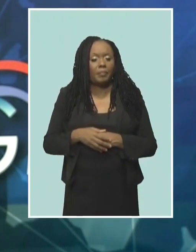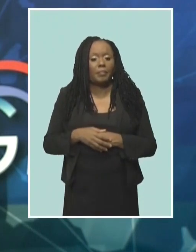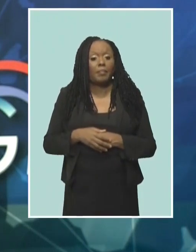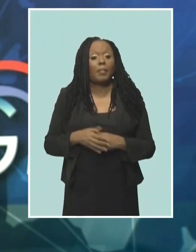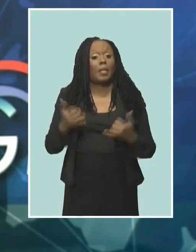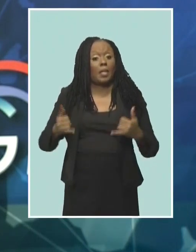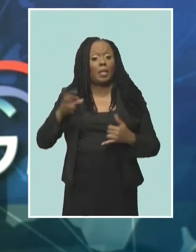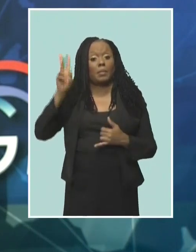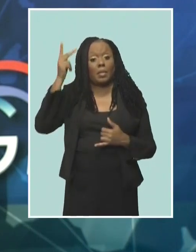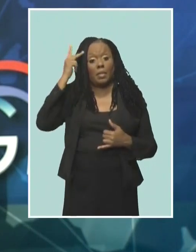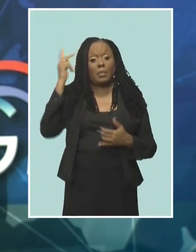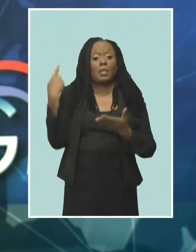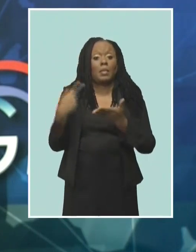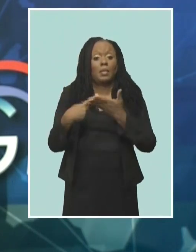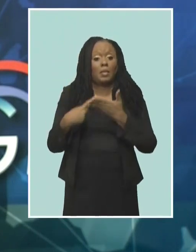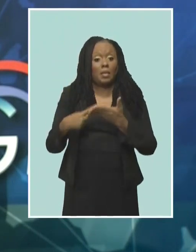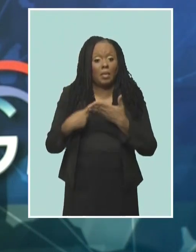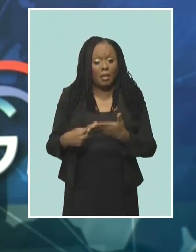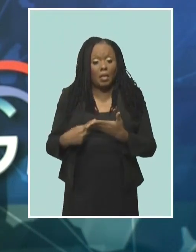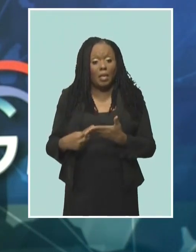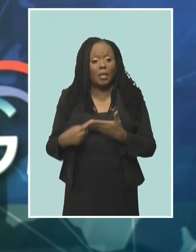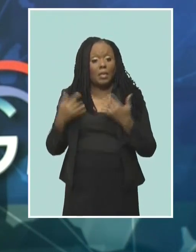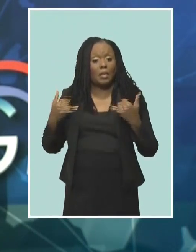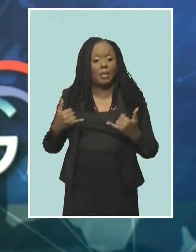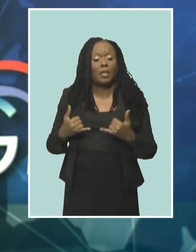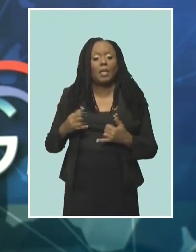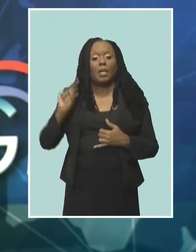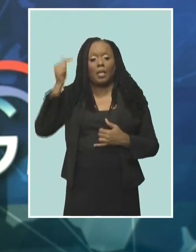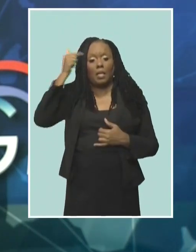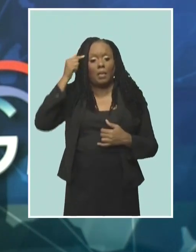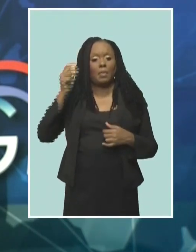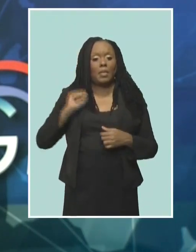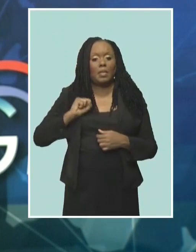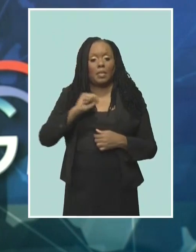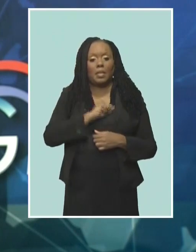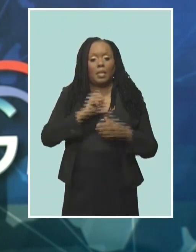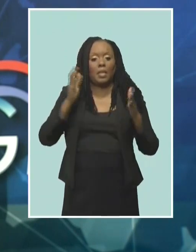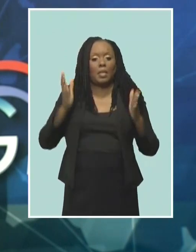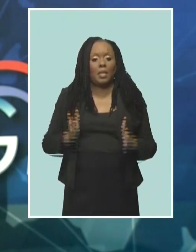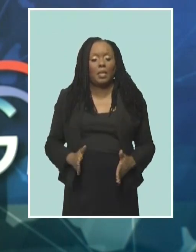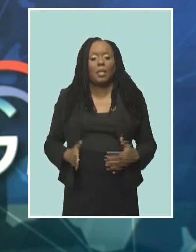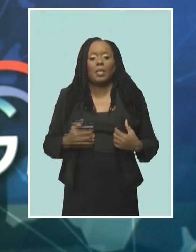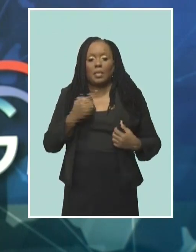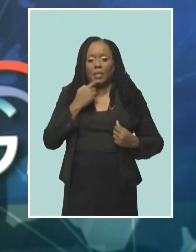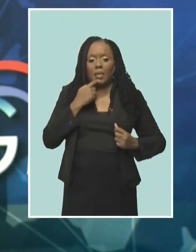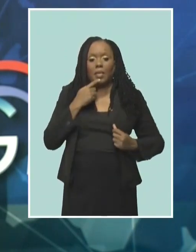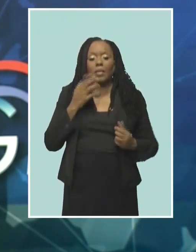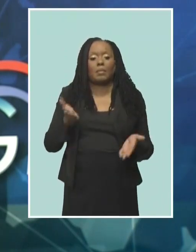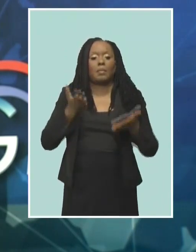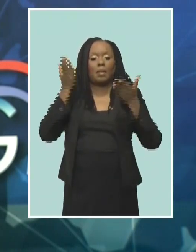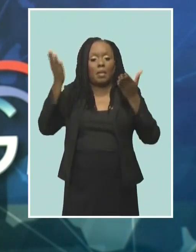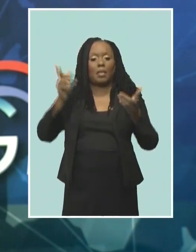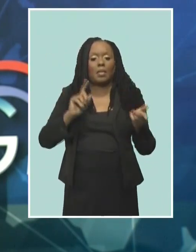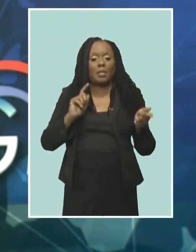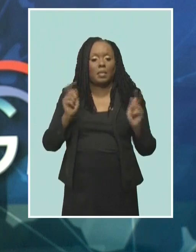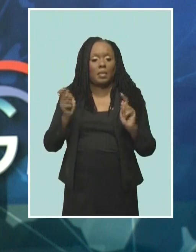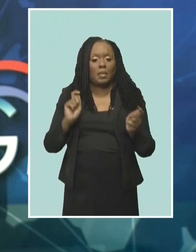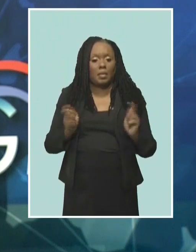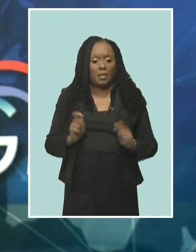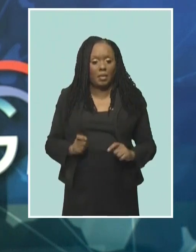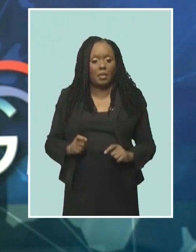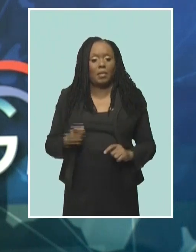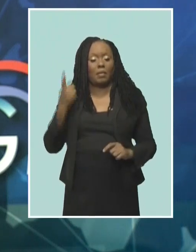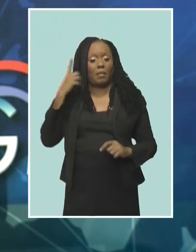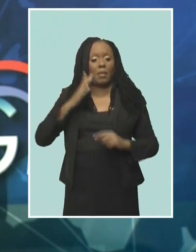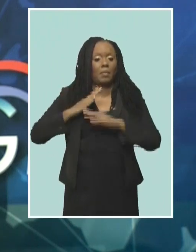continued on the bill today, but in the upper house. Government Senator Elizabeth Thompson says the proposed changes to the Bail Act